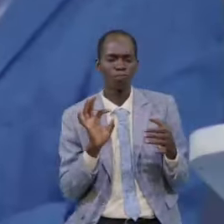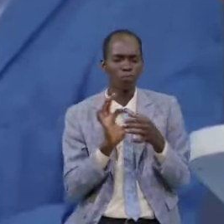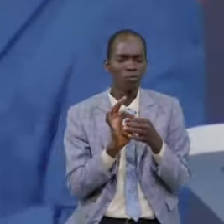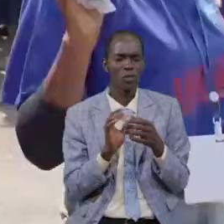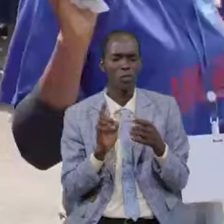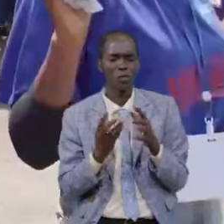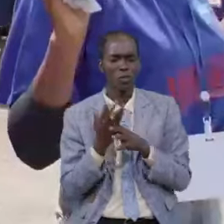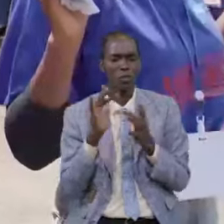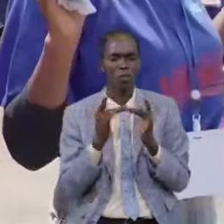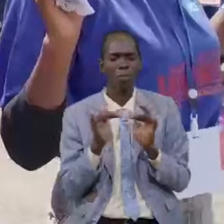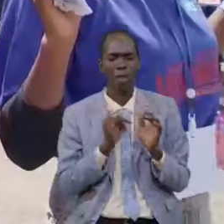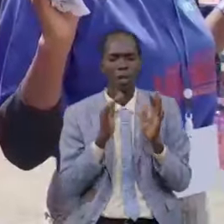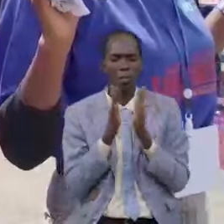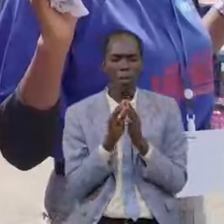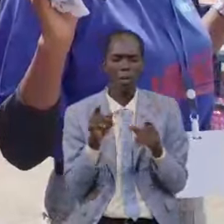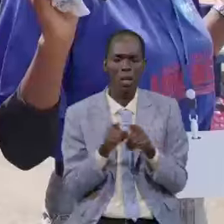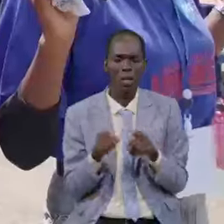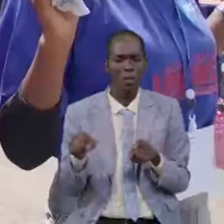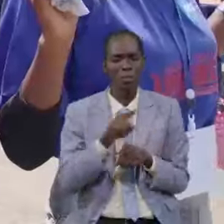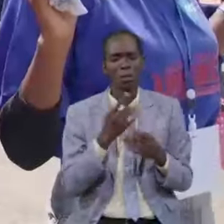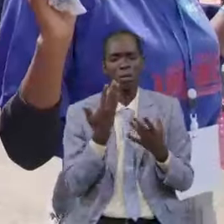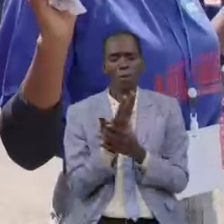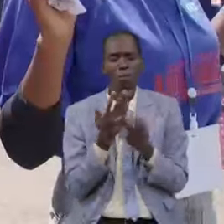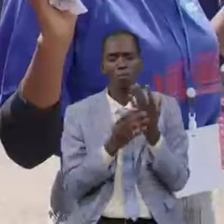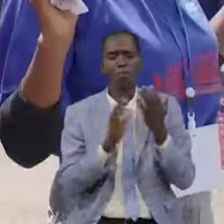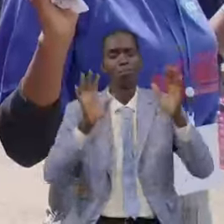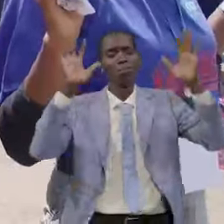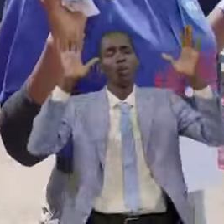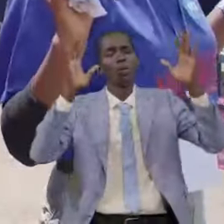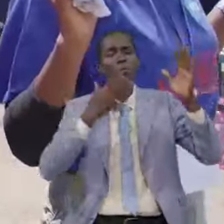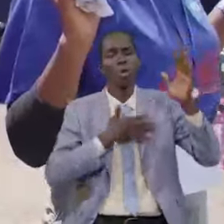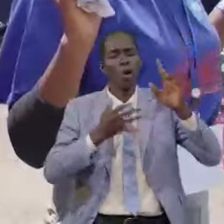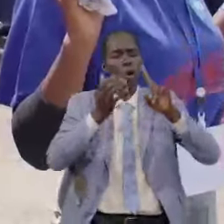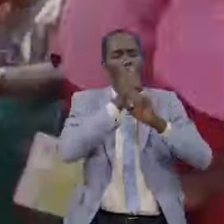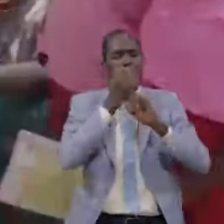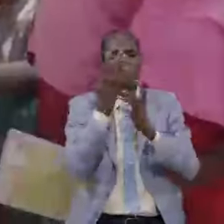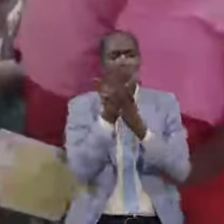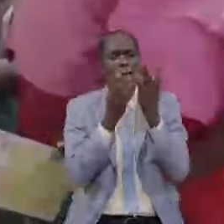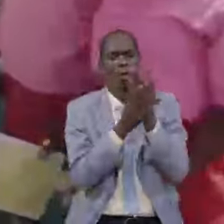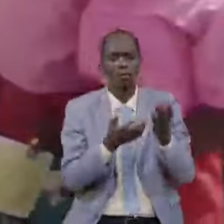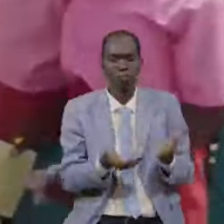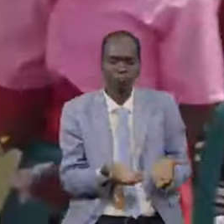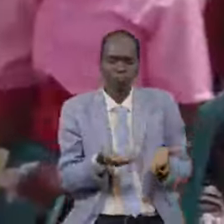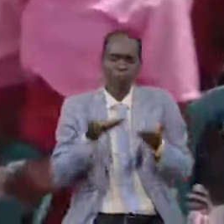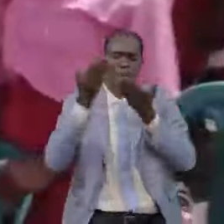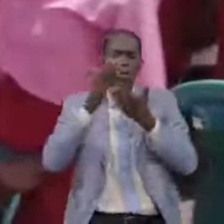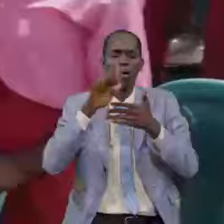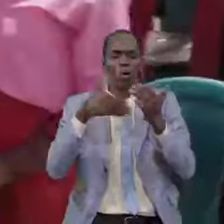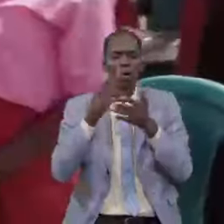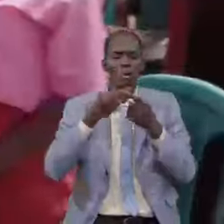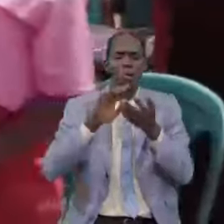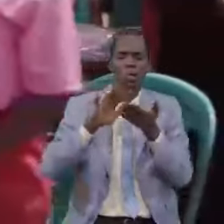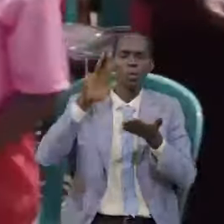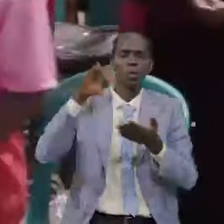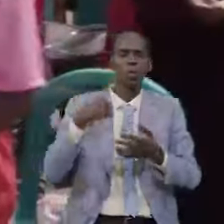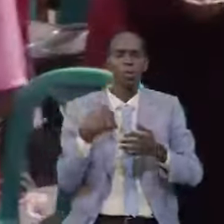up their hand, hold their hand and pull them up to glory. We pray that everything of the past